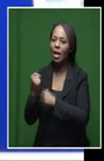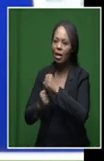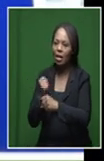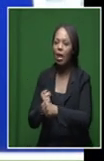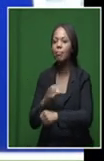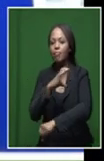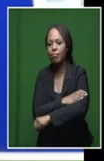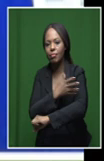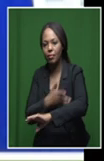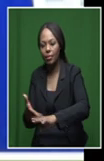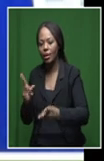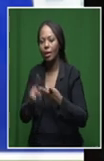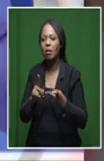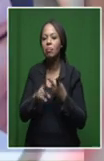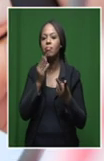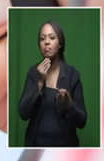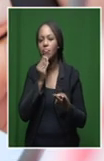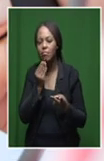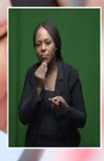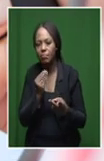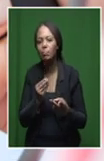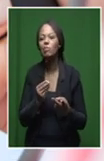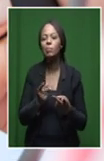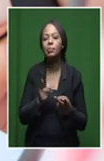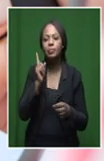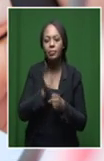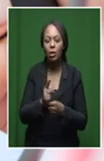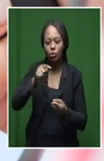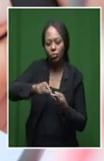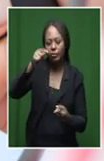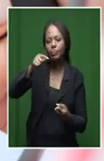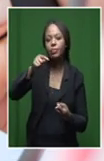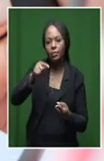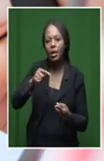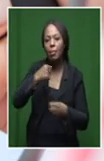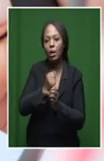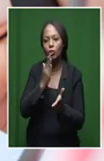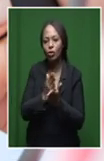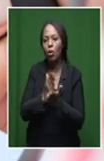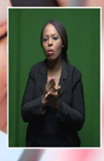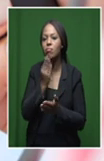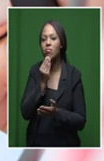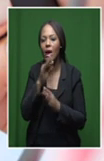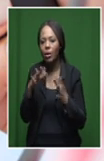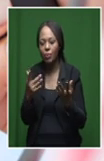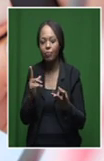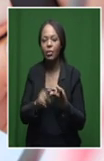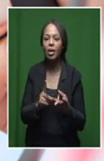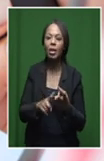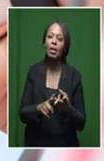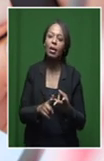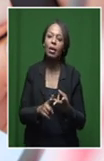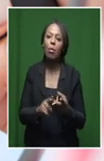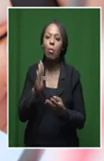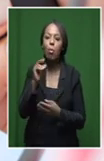pressure measured, your cholesterol checked, your sugar checked to make sure you don't have diabetes. At a certain age, you have to have your